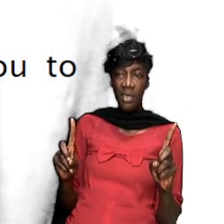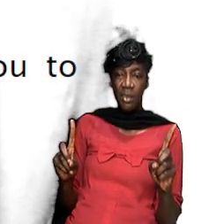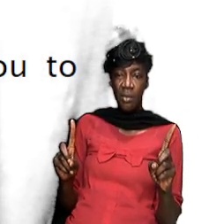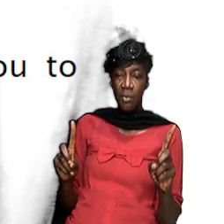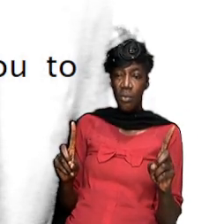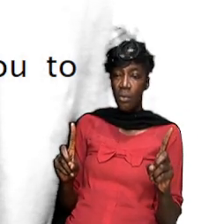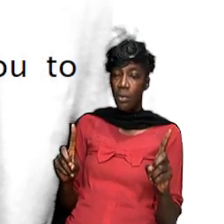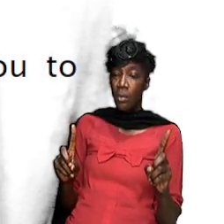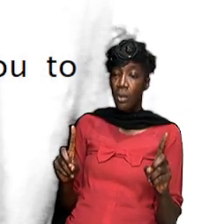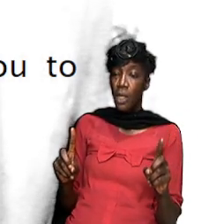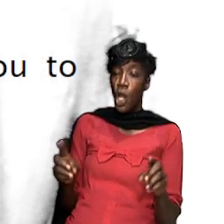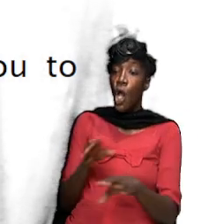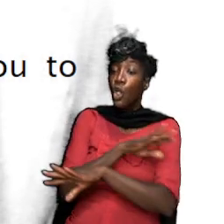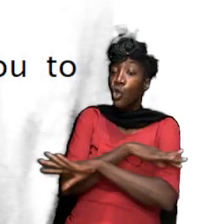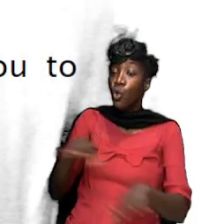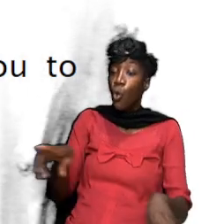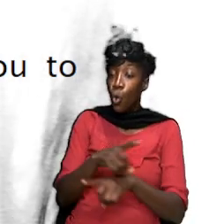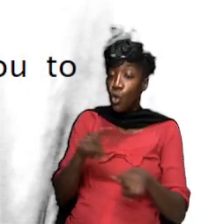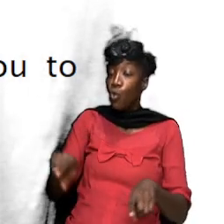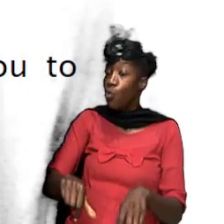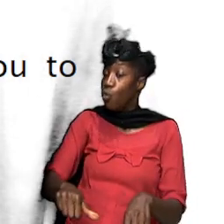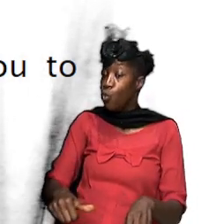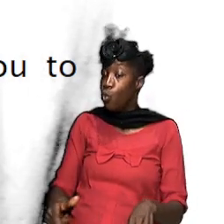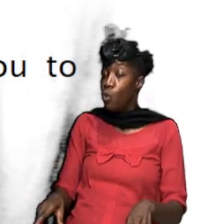Don't do like the other nations.